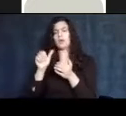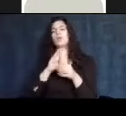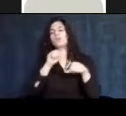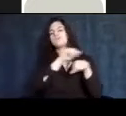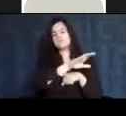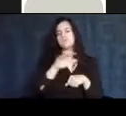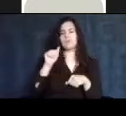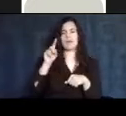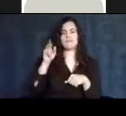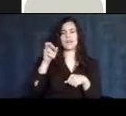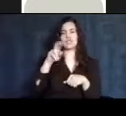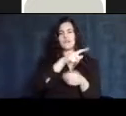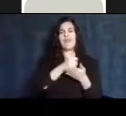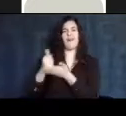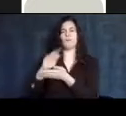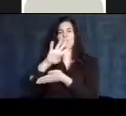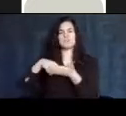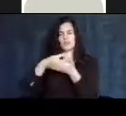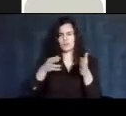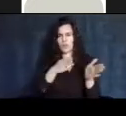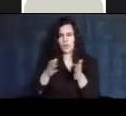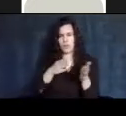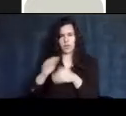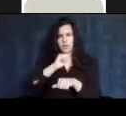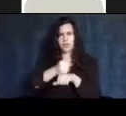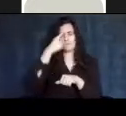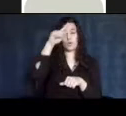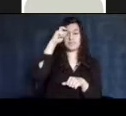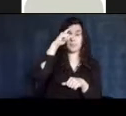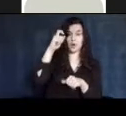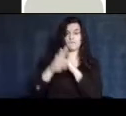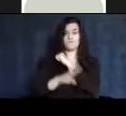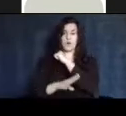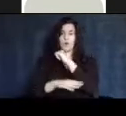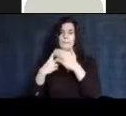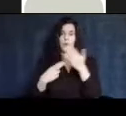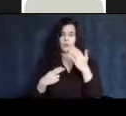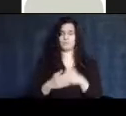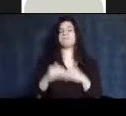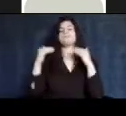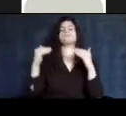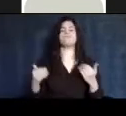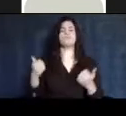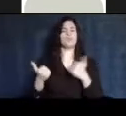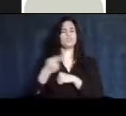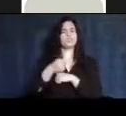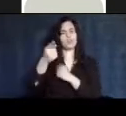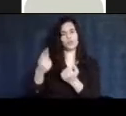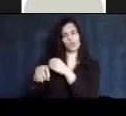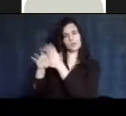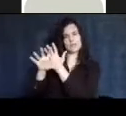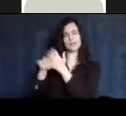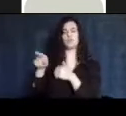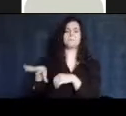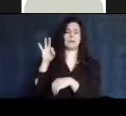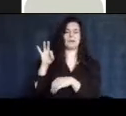the summer and for the fall semester. You'll then click the orientation date that you'll want to attend. Please select